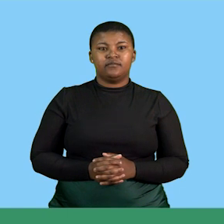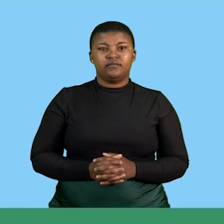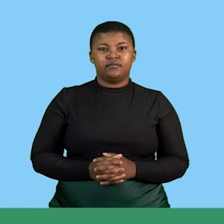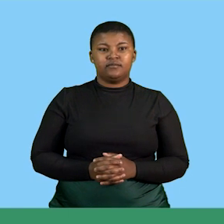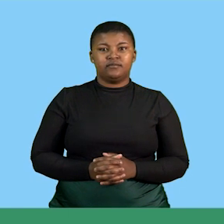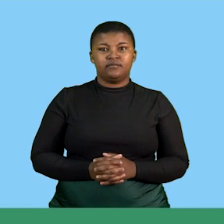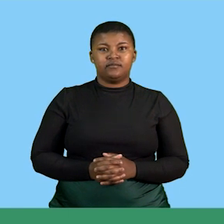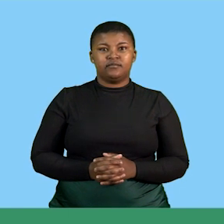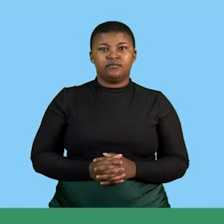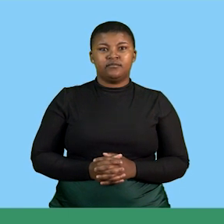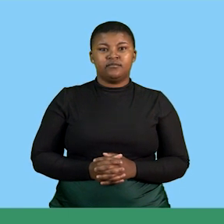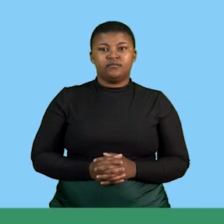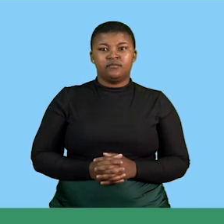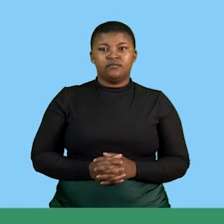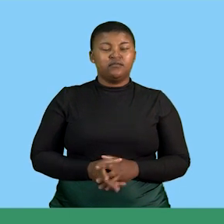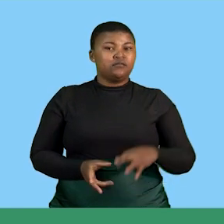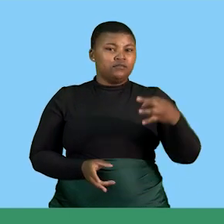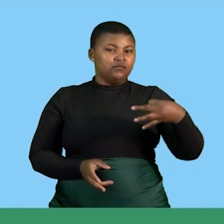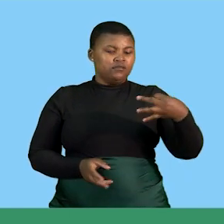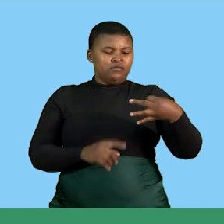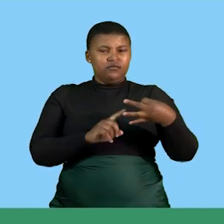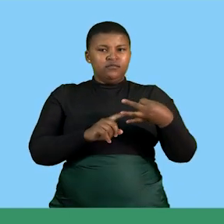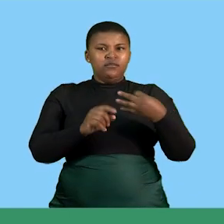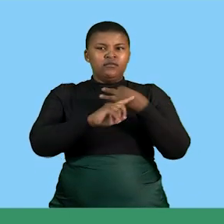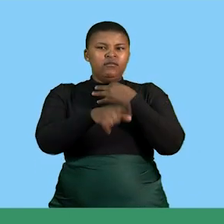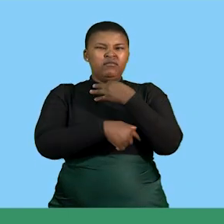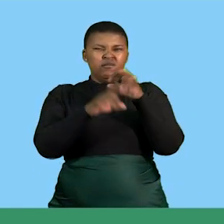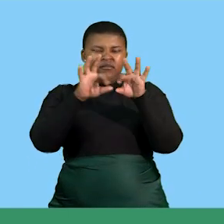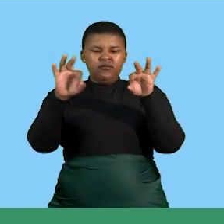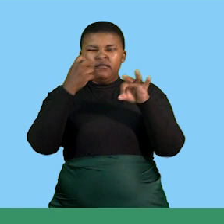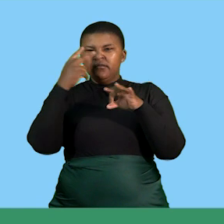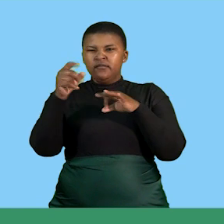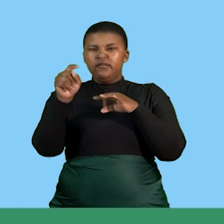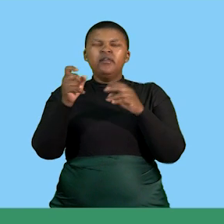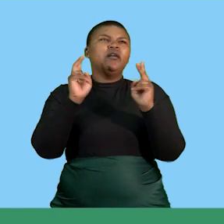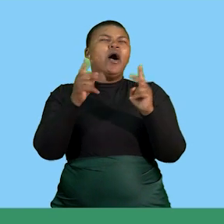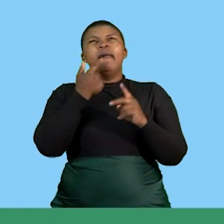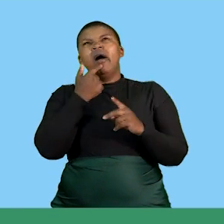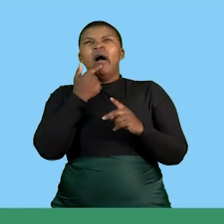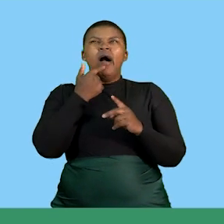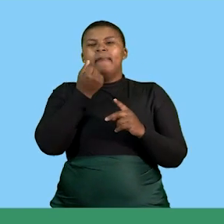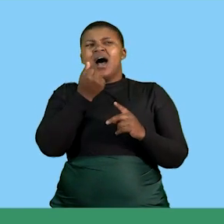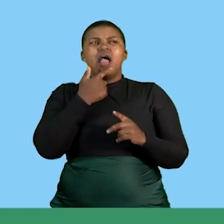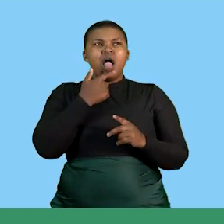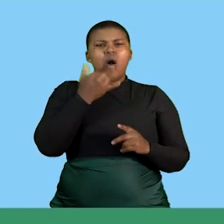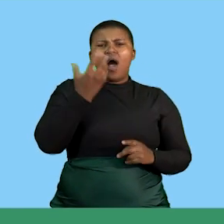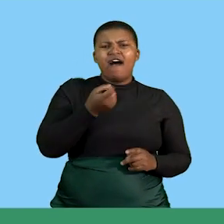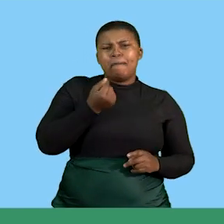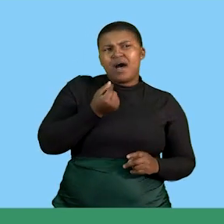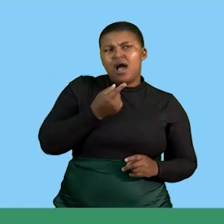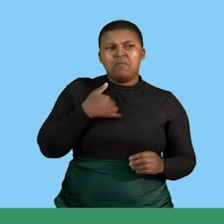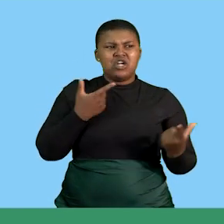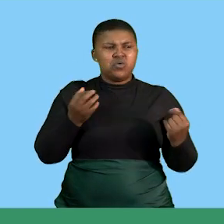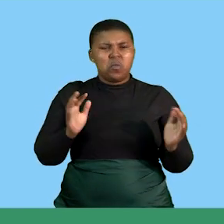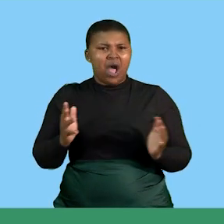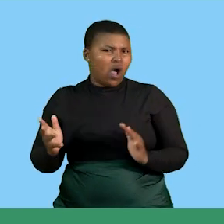the third option for an answer here will be the last sentence. So she regularly donates money to the